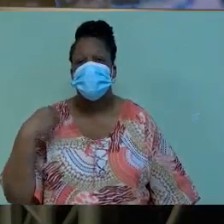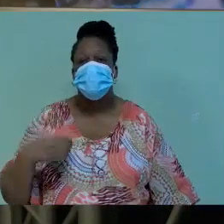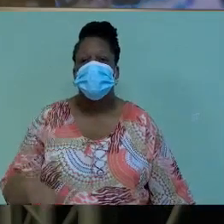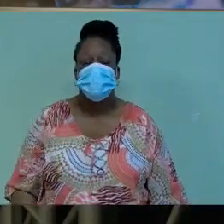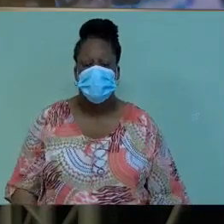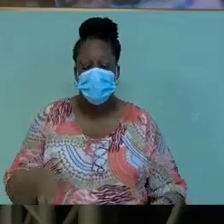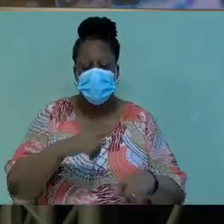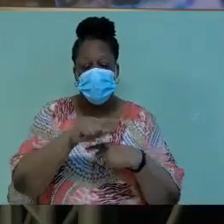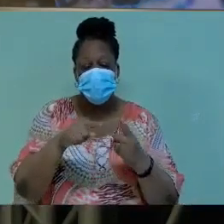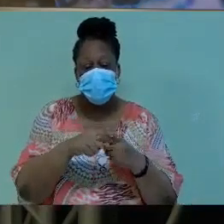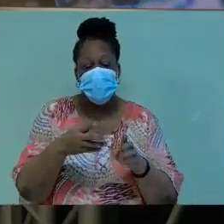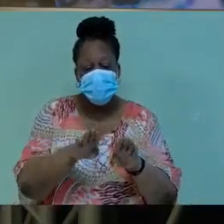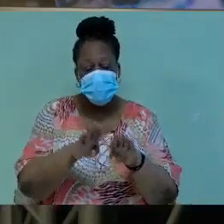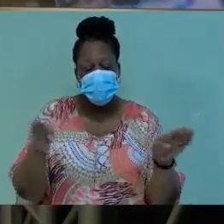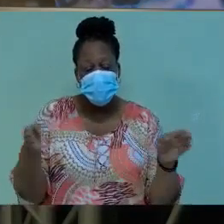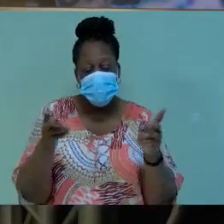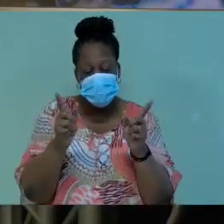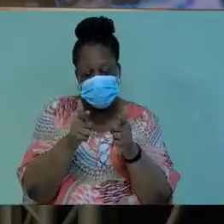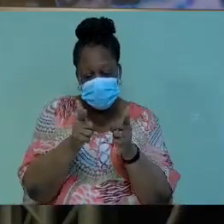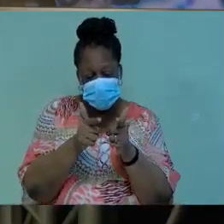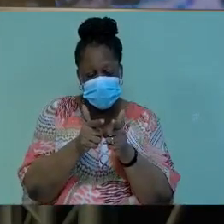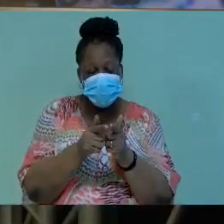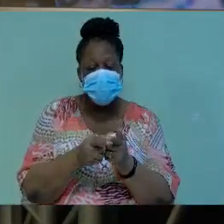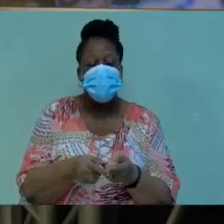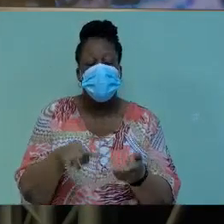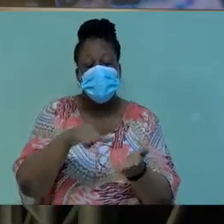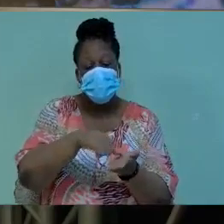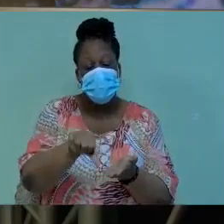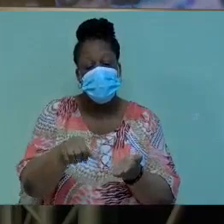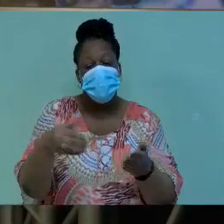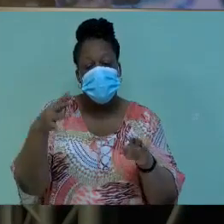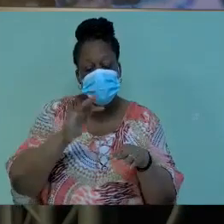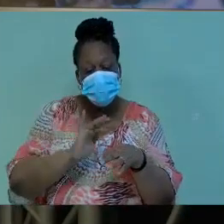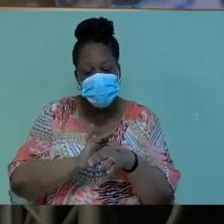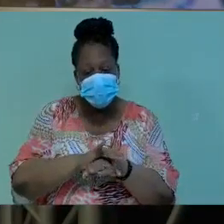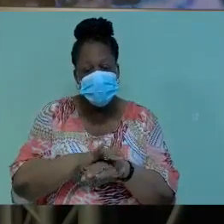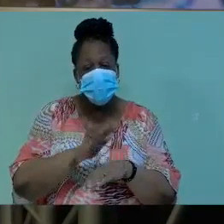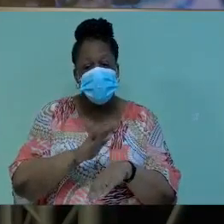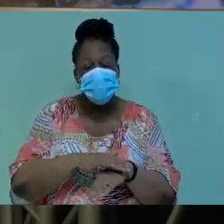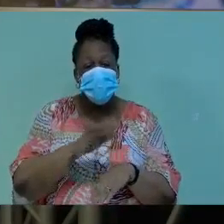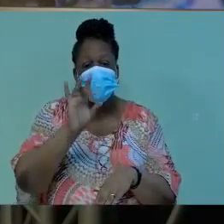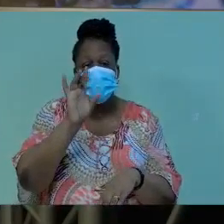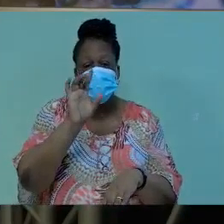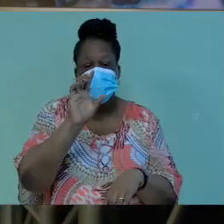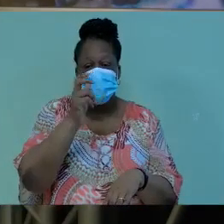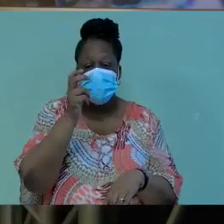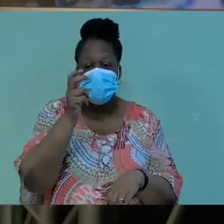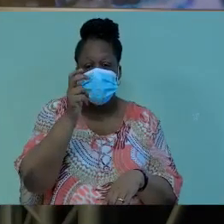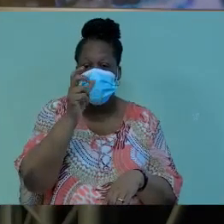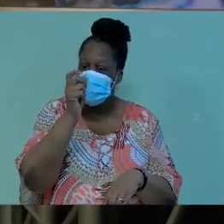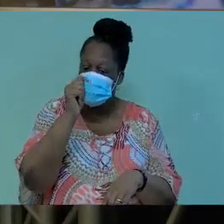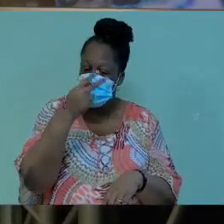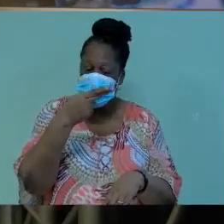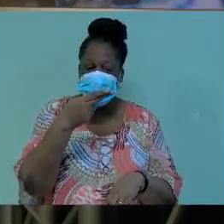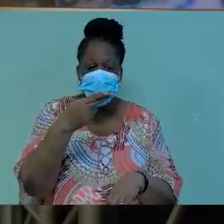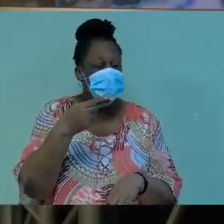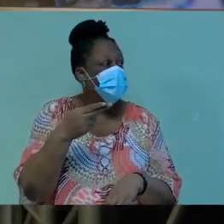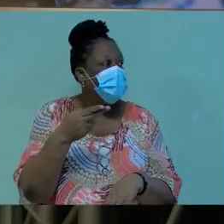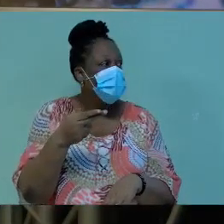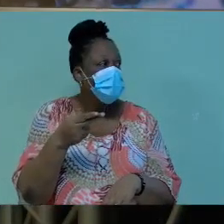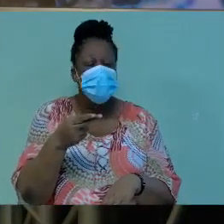wages to our weekly employees, the GAEs, on Thursday. So for the last 6 weeks, GAEs